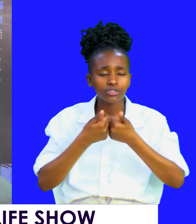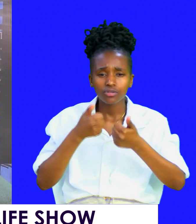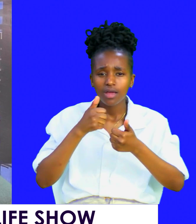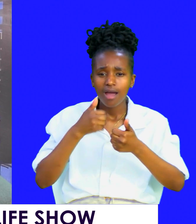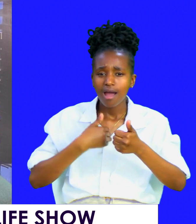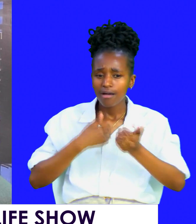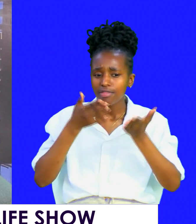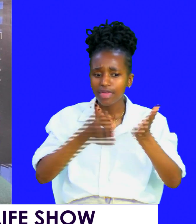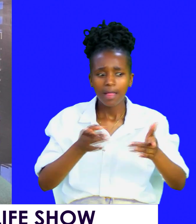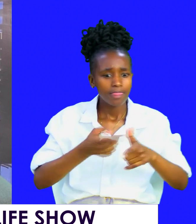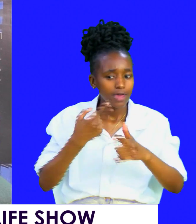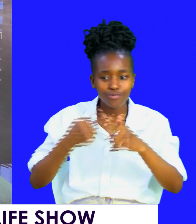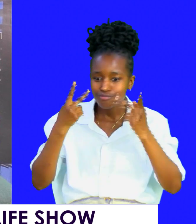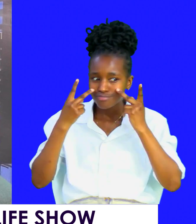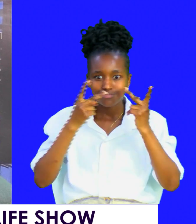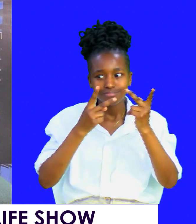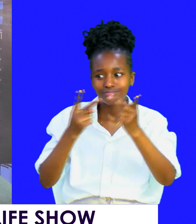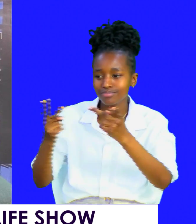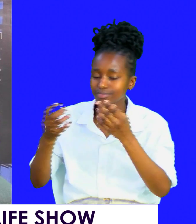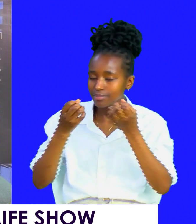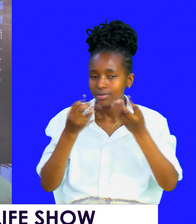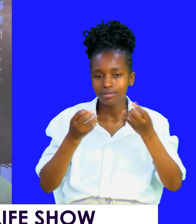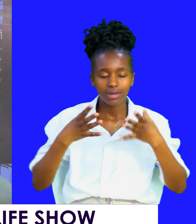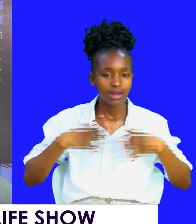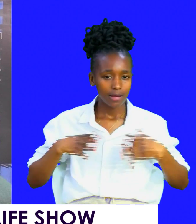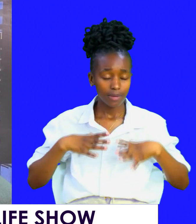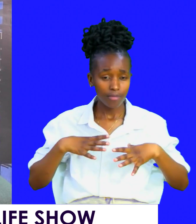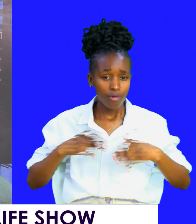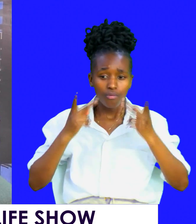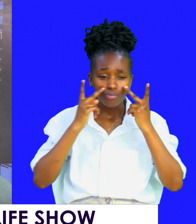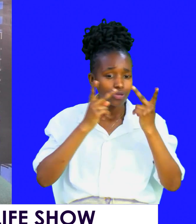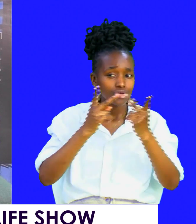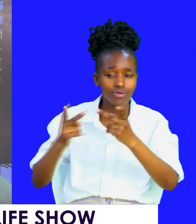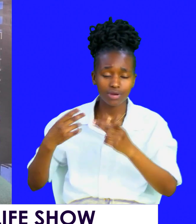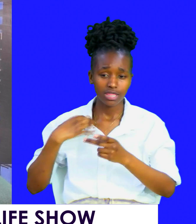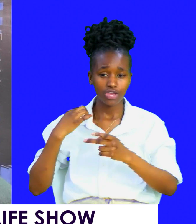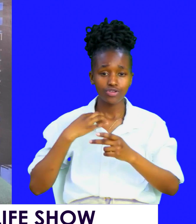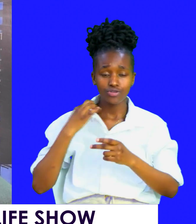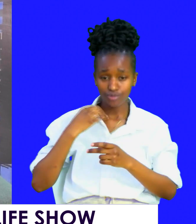goals. It was in seeing the people, it was in seeing the uniforms,